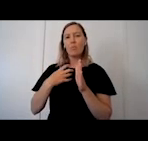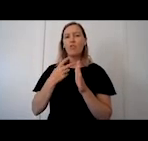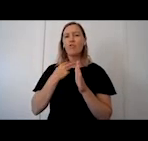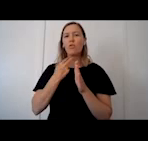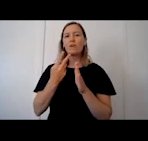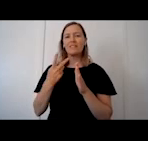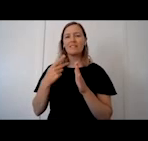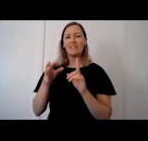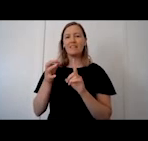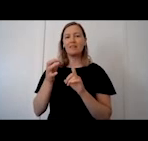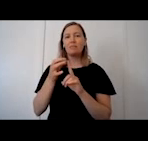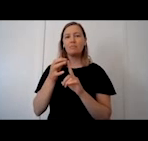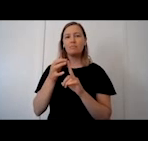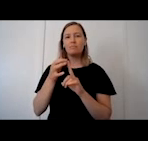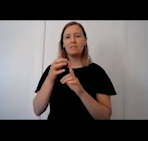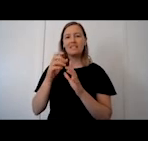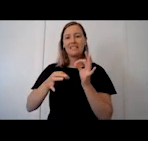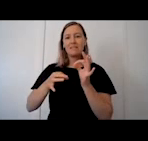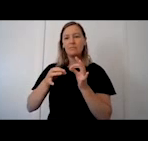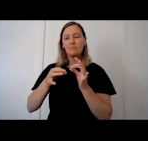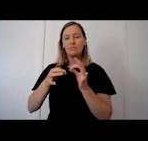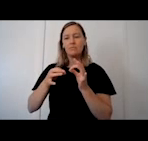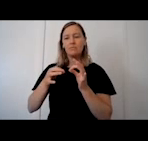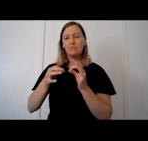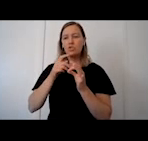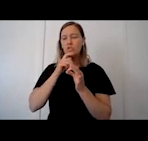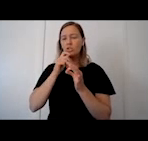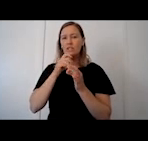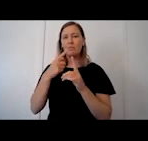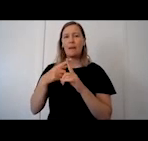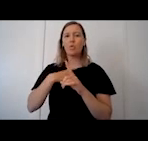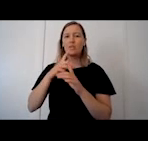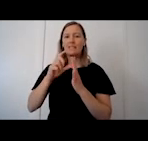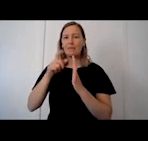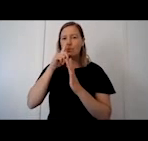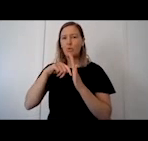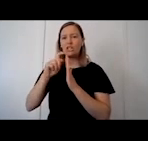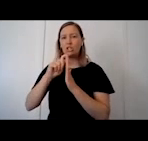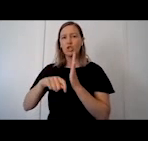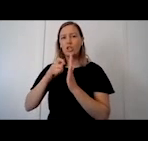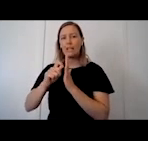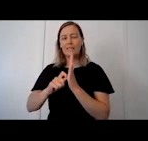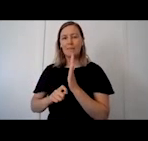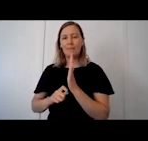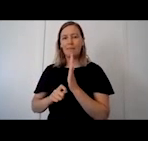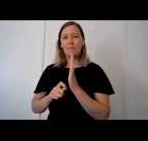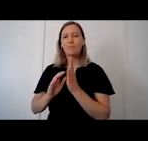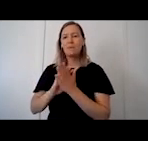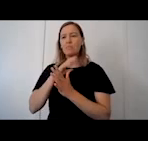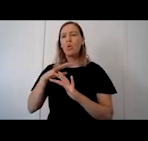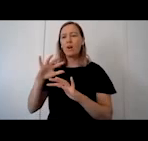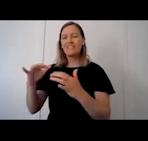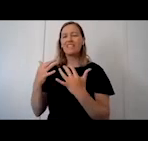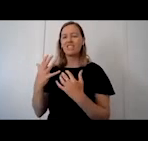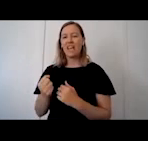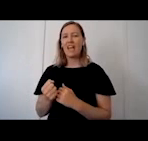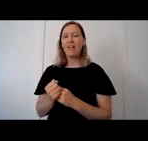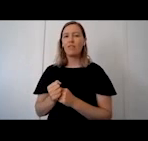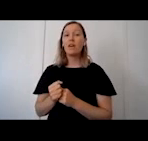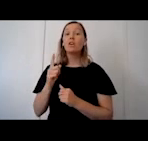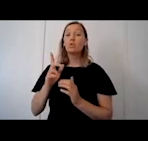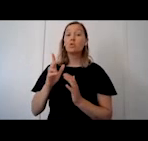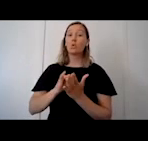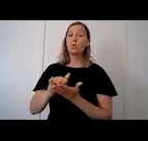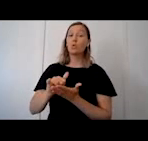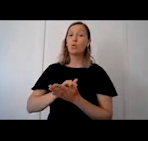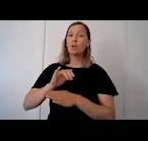in journalism, there's been more attention. So the New York Times, for example, has done what